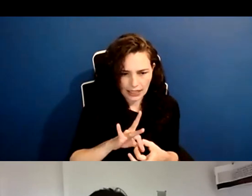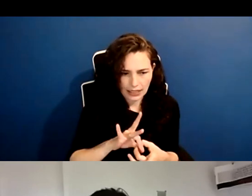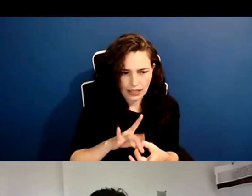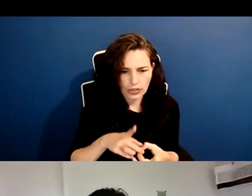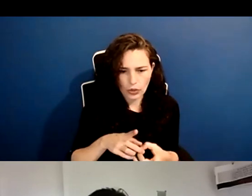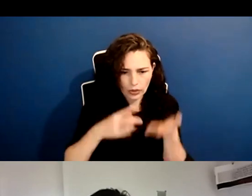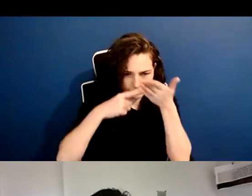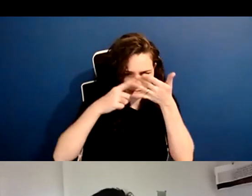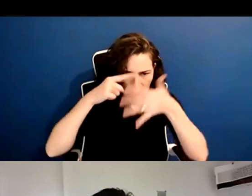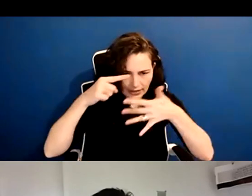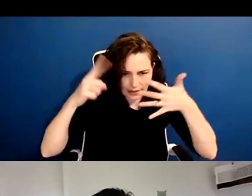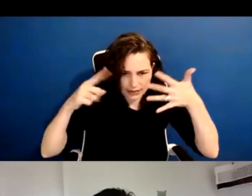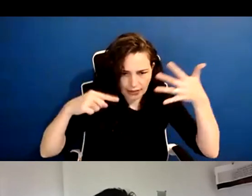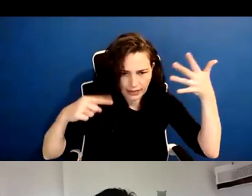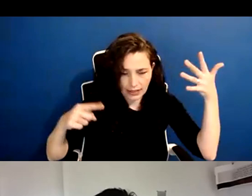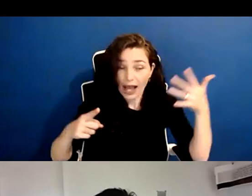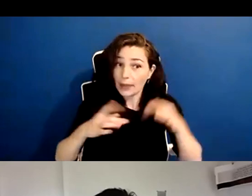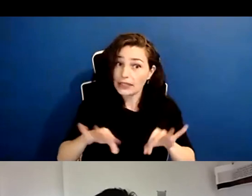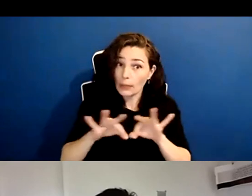you're paying yourself.